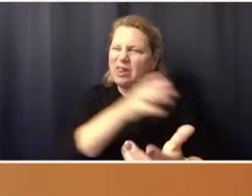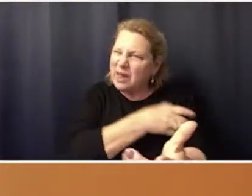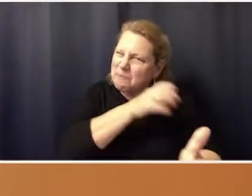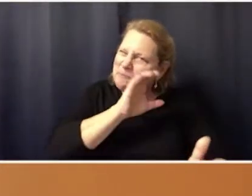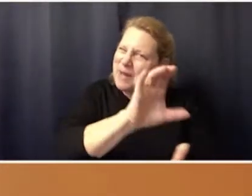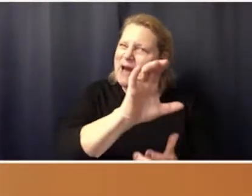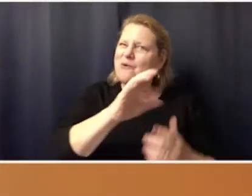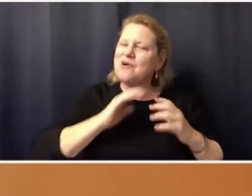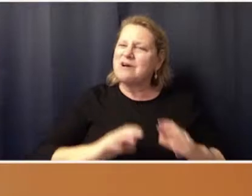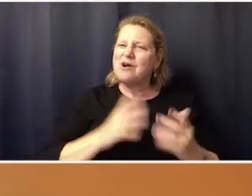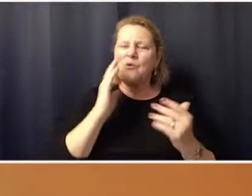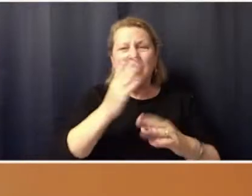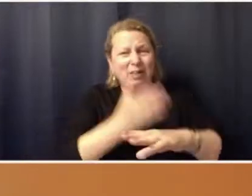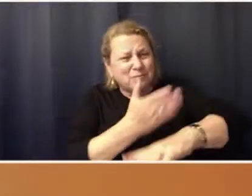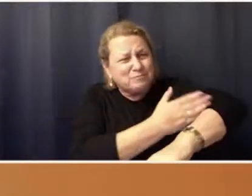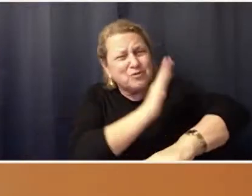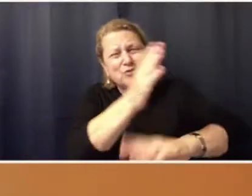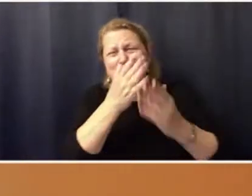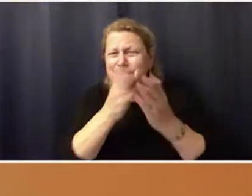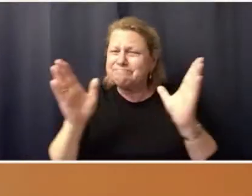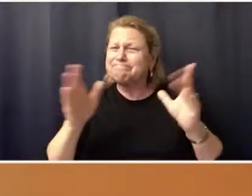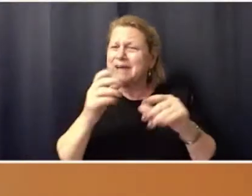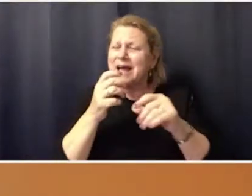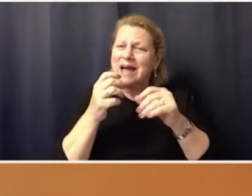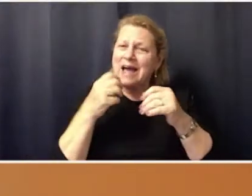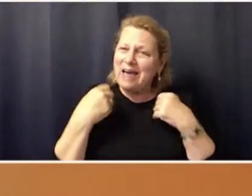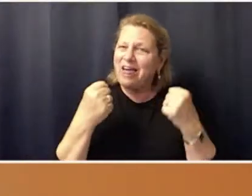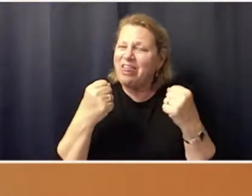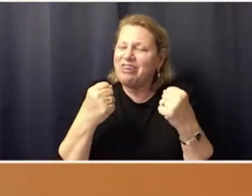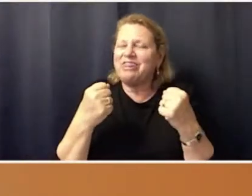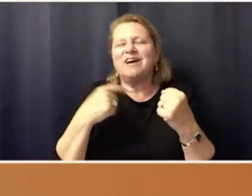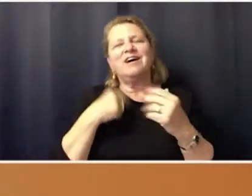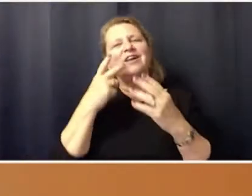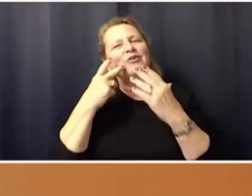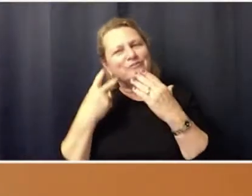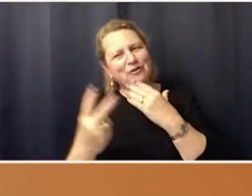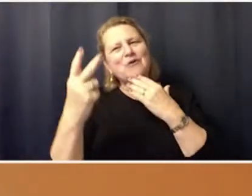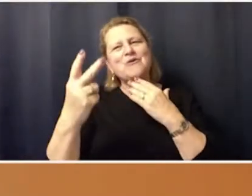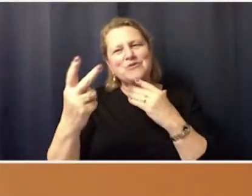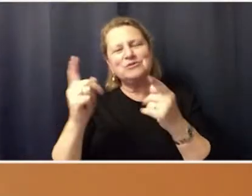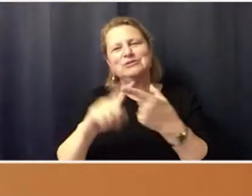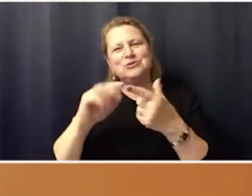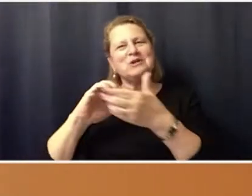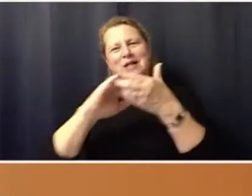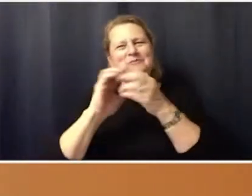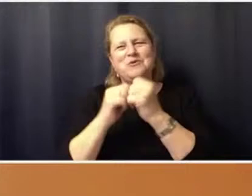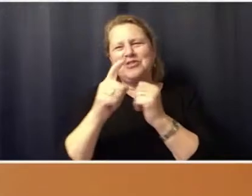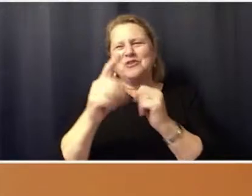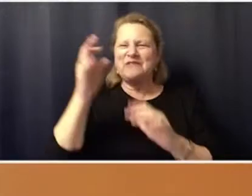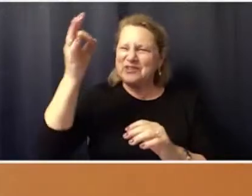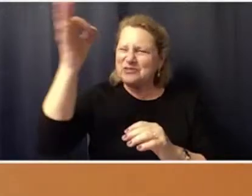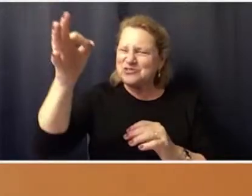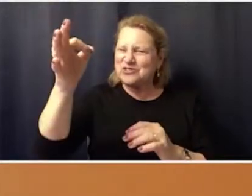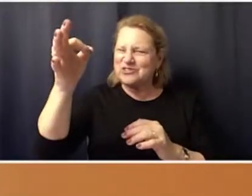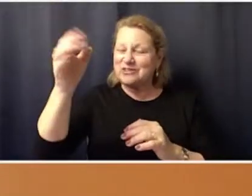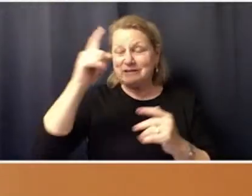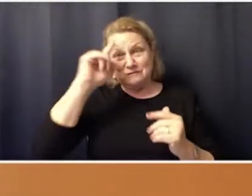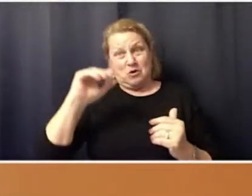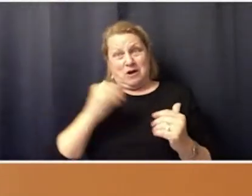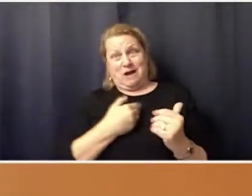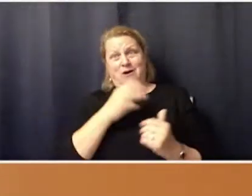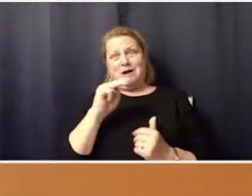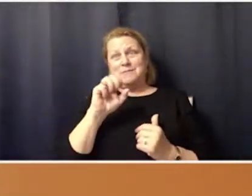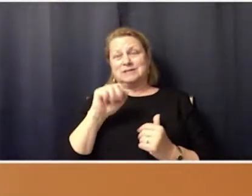will improve overall health, and I look forward to collaborating with you in the future. On behalf of MSP staff,